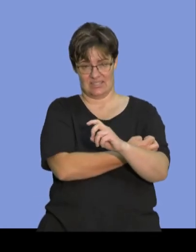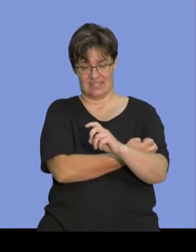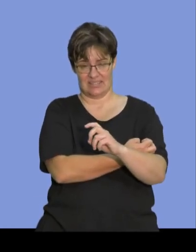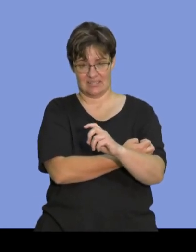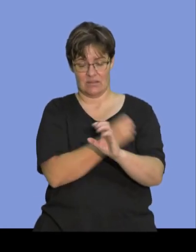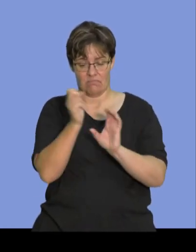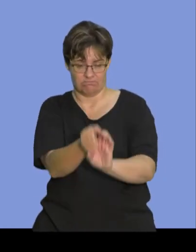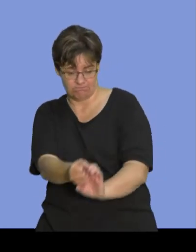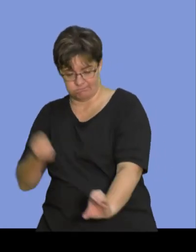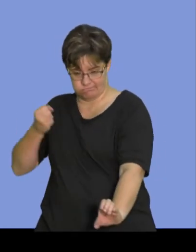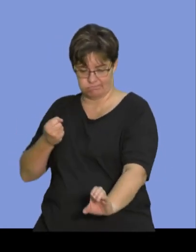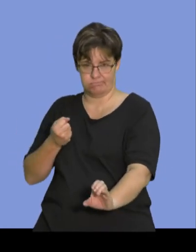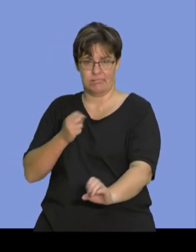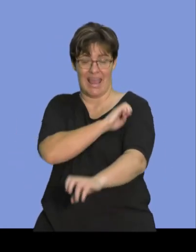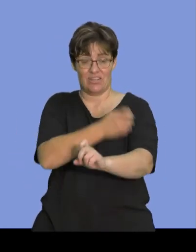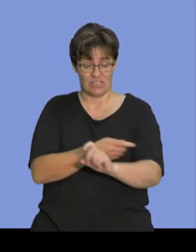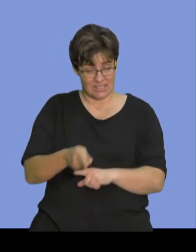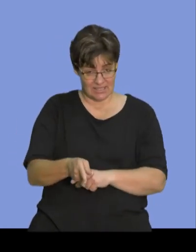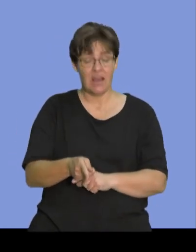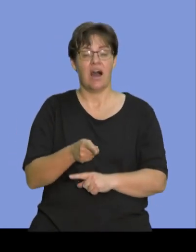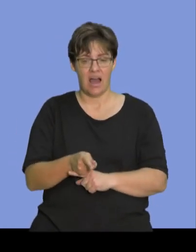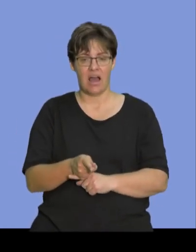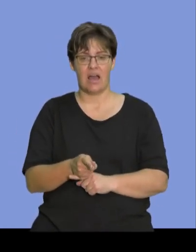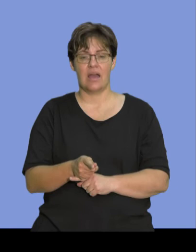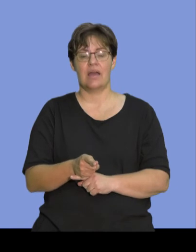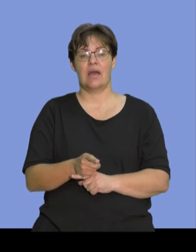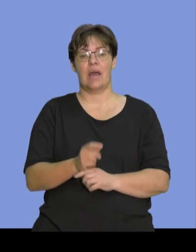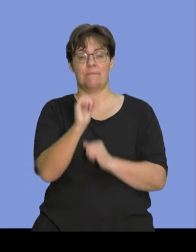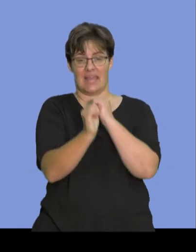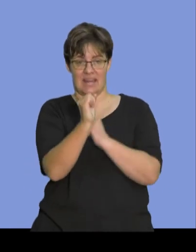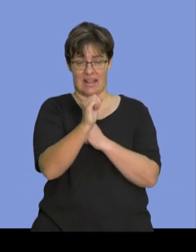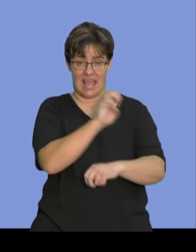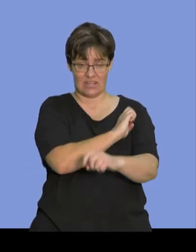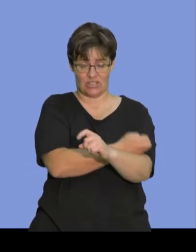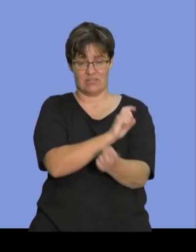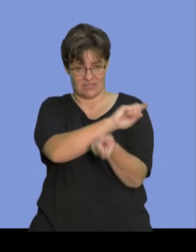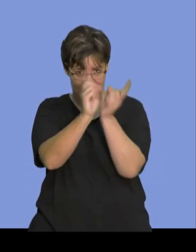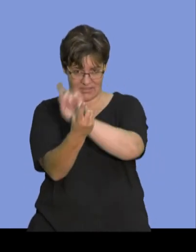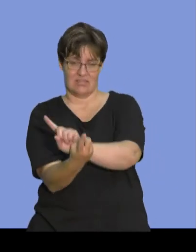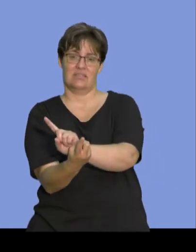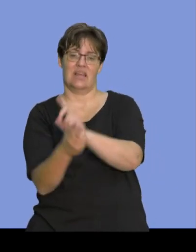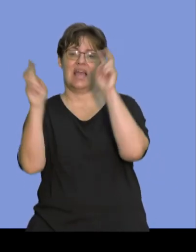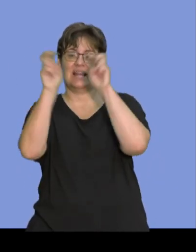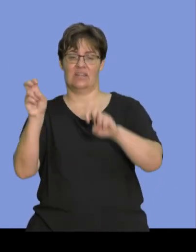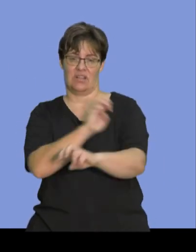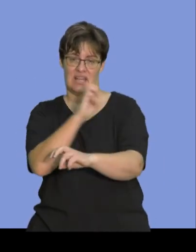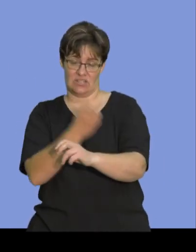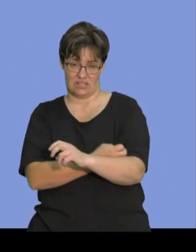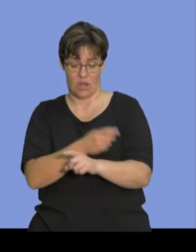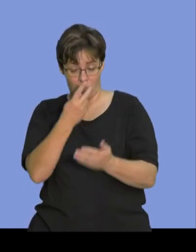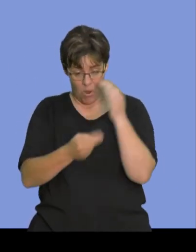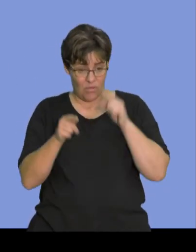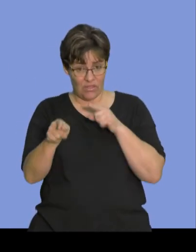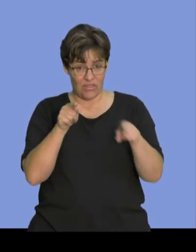while generators, they transform or convert, you know, mechanical energy to electrical energy. And in both of